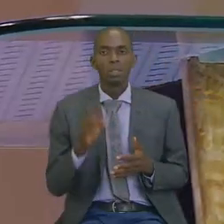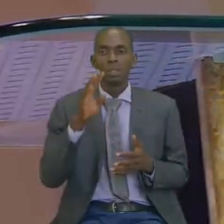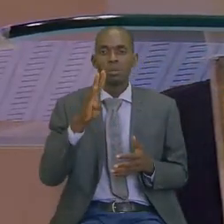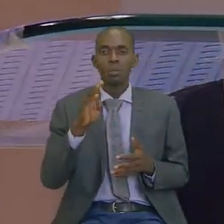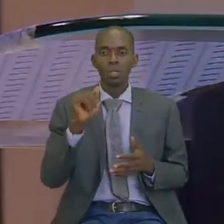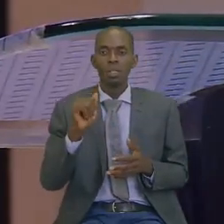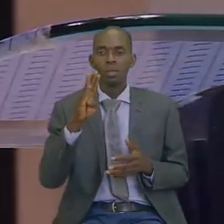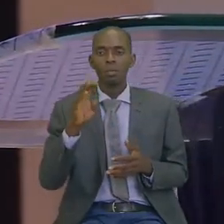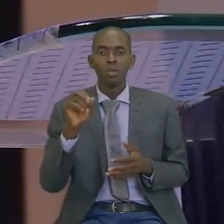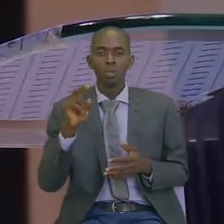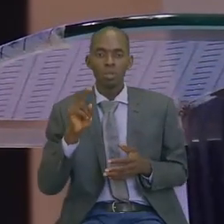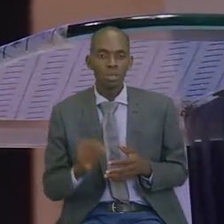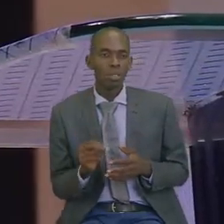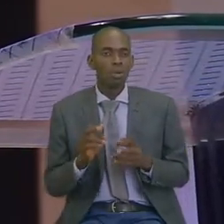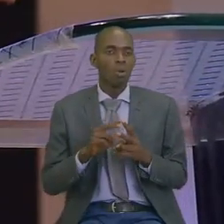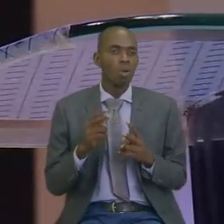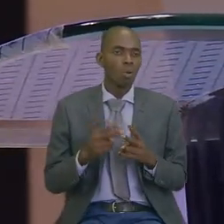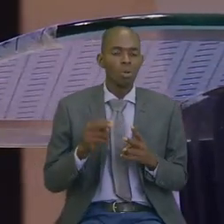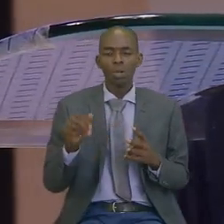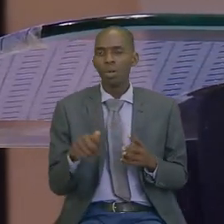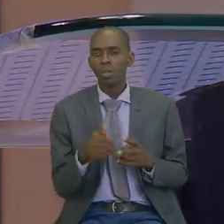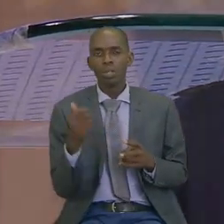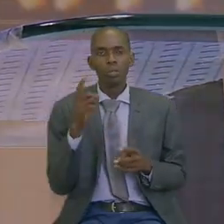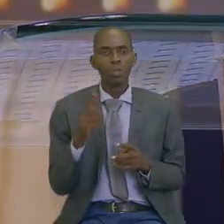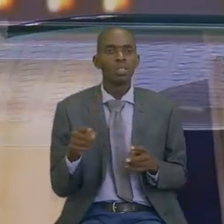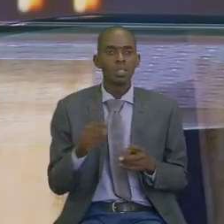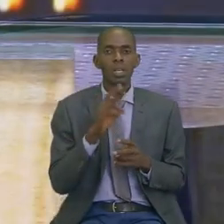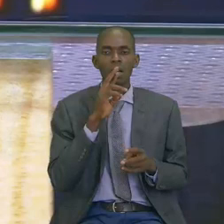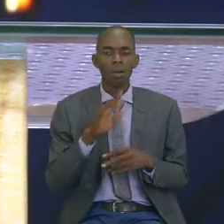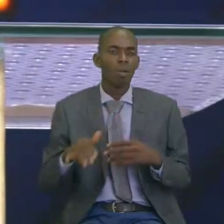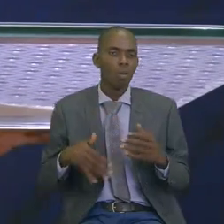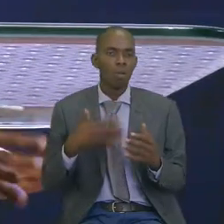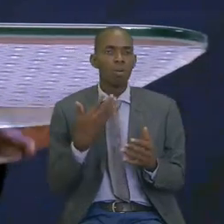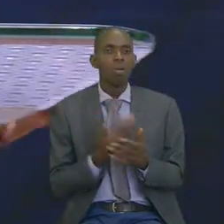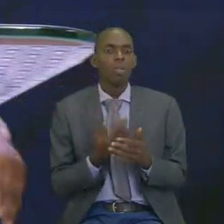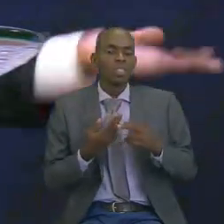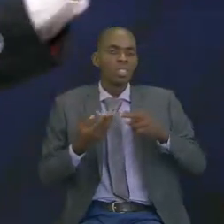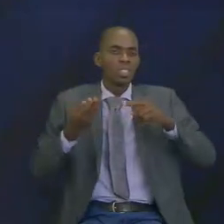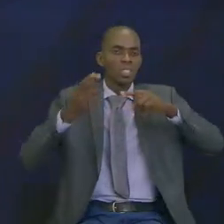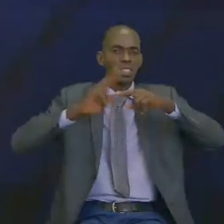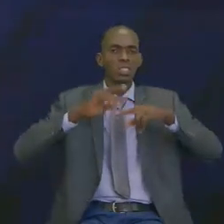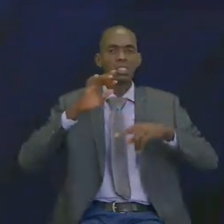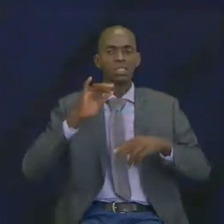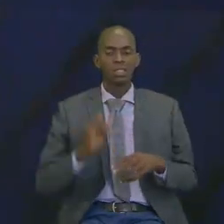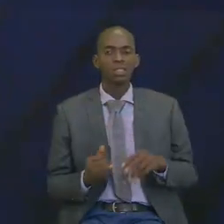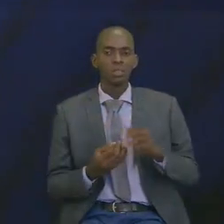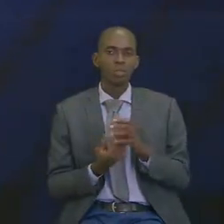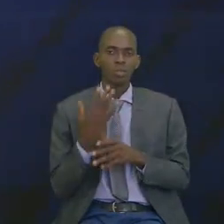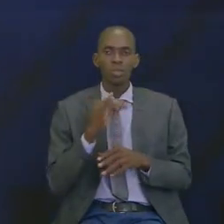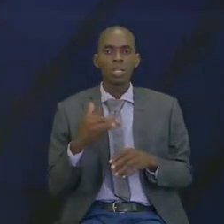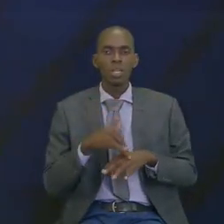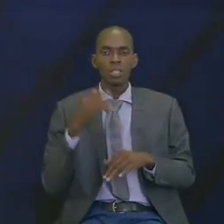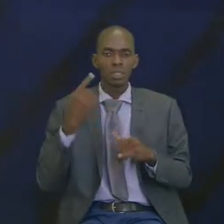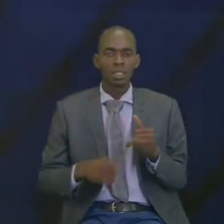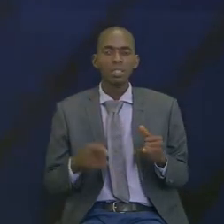government, and the Roman Empire, they are all dwindling and decreasing and deteriorating. Eventually, they'll be